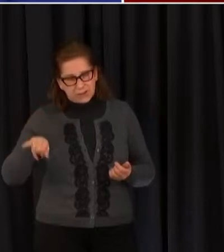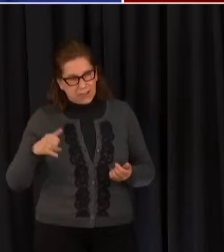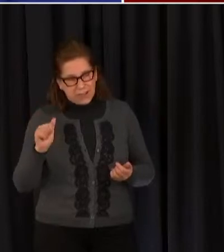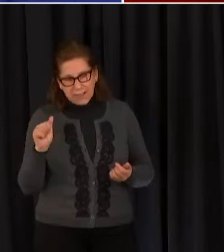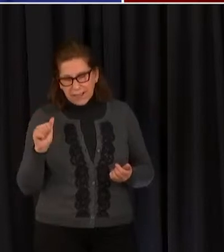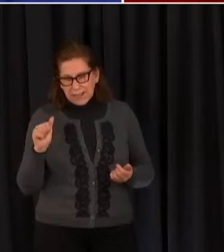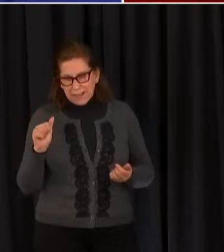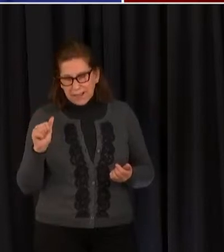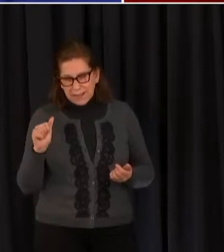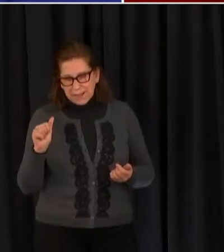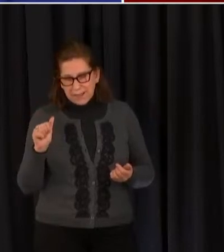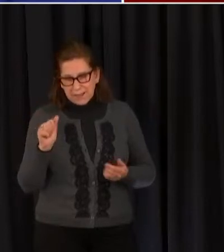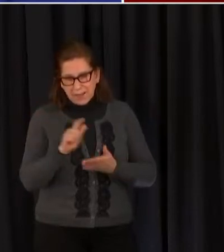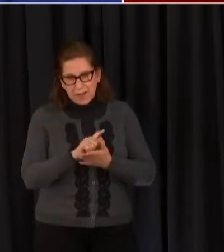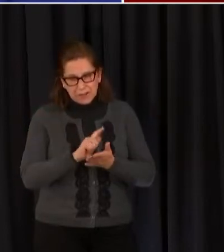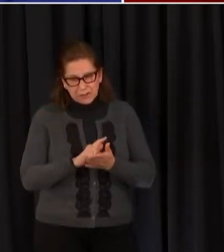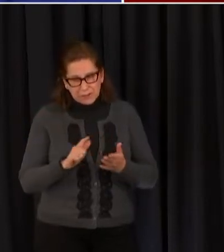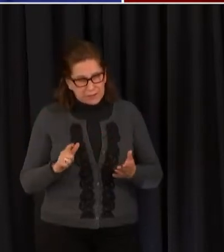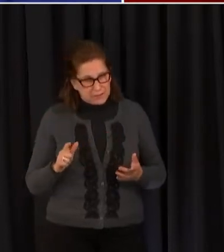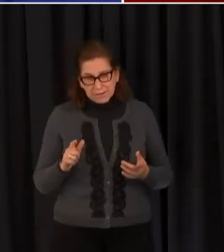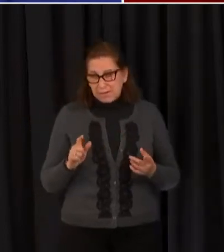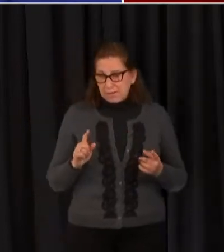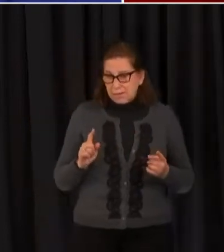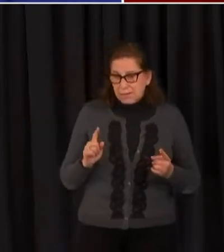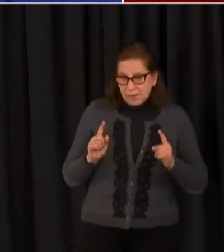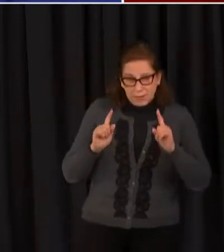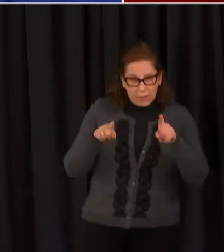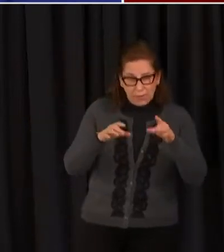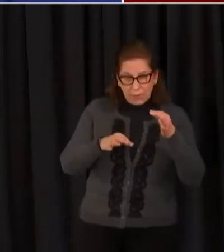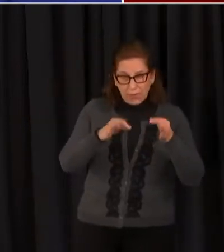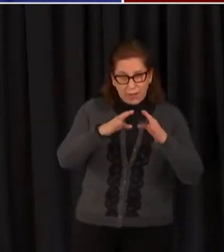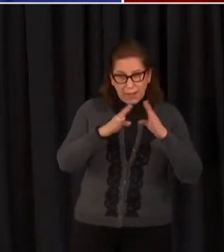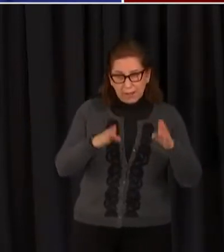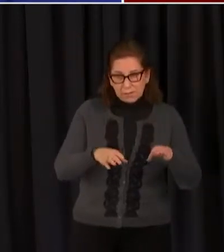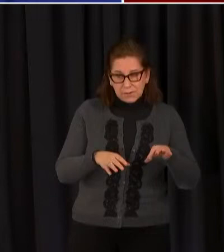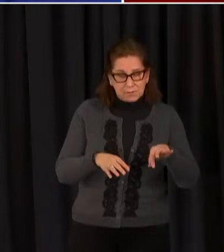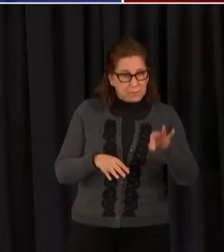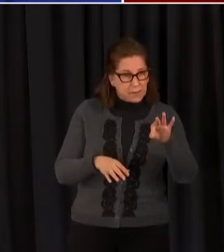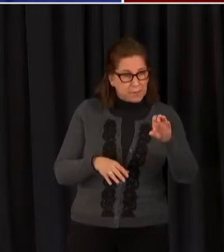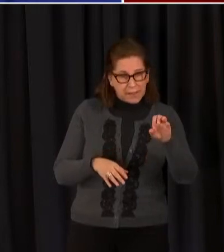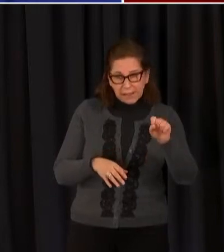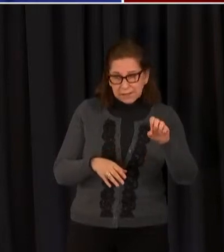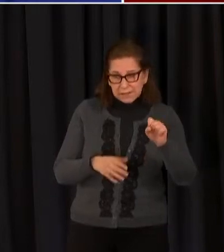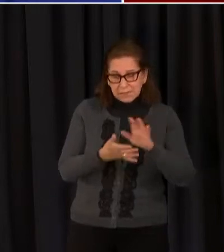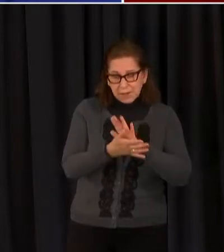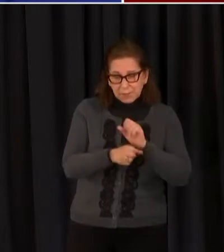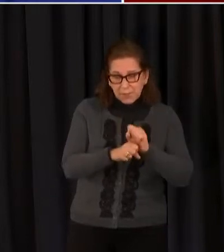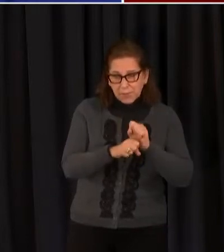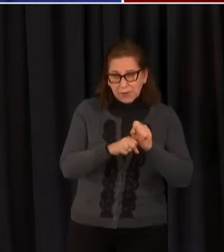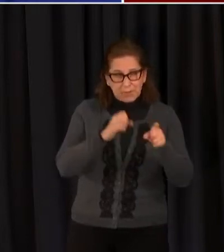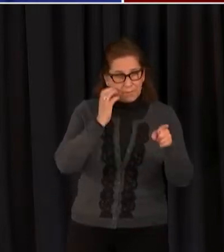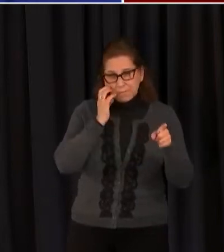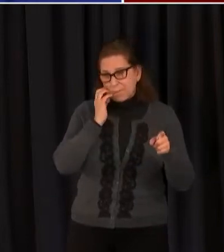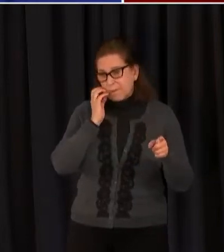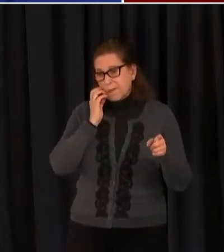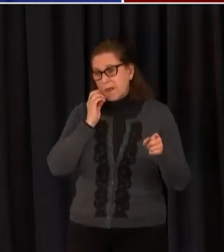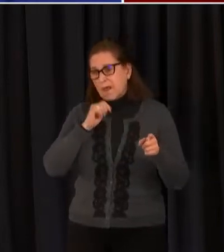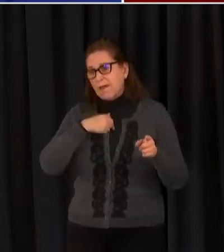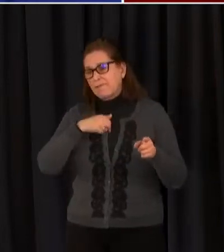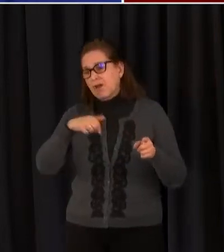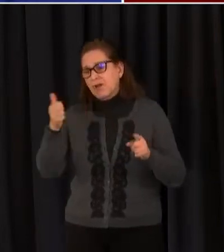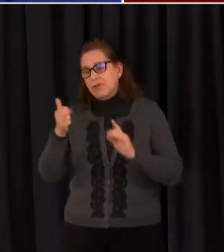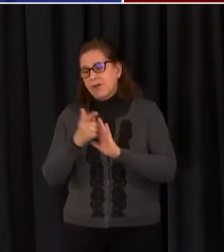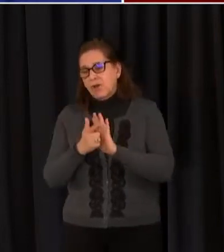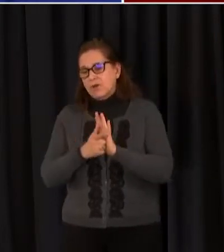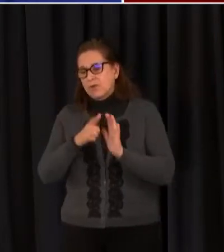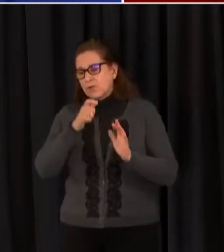cases in that process. Does that include them, CJA attorneys, as well as attorneys who work for large law